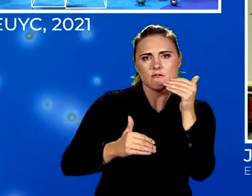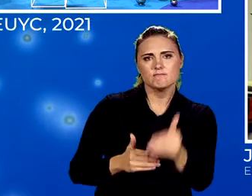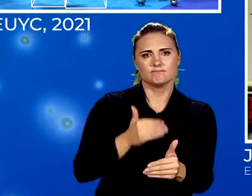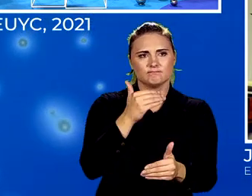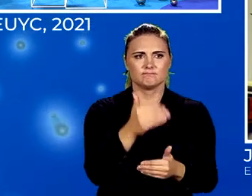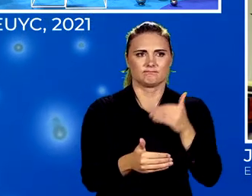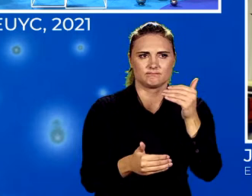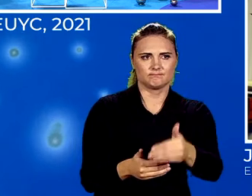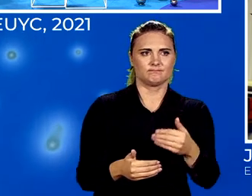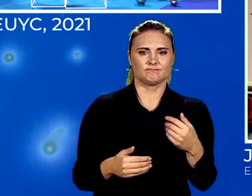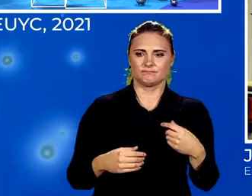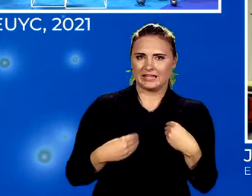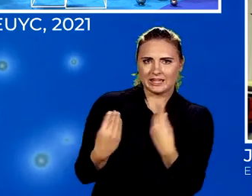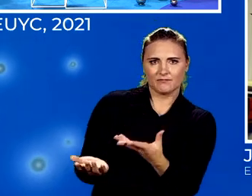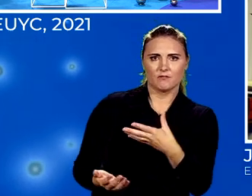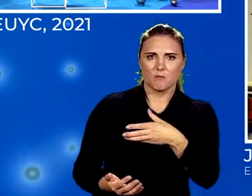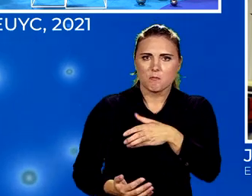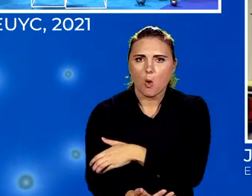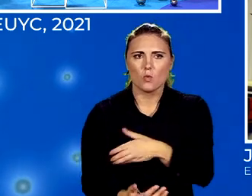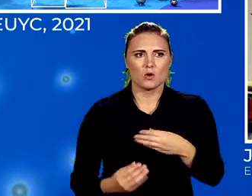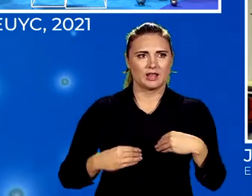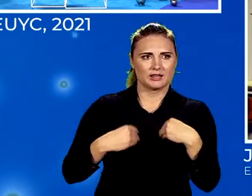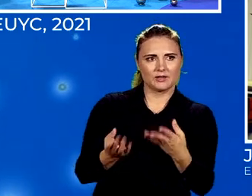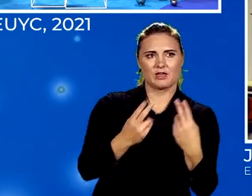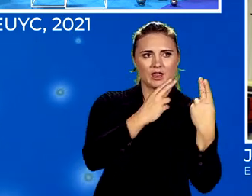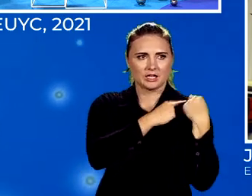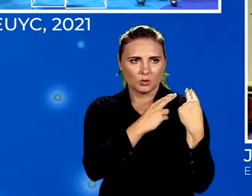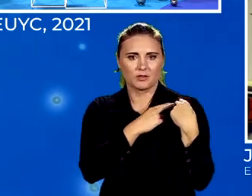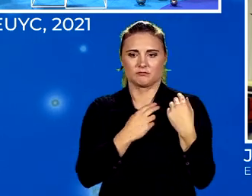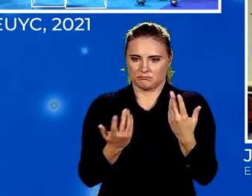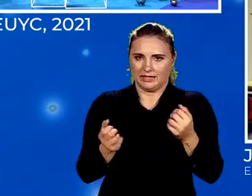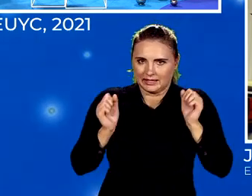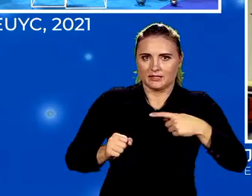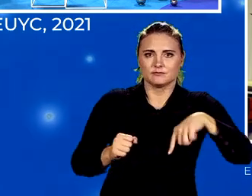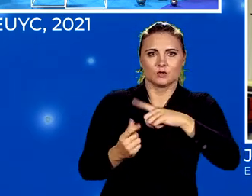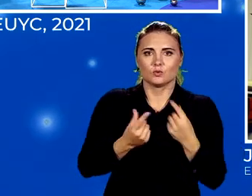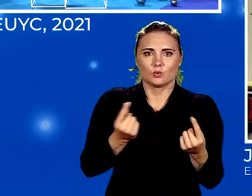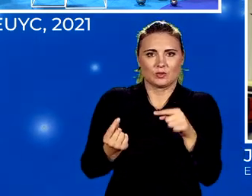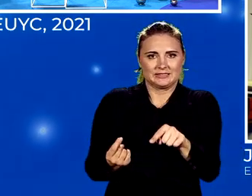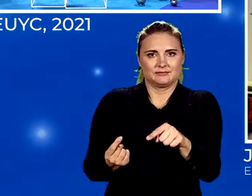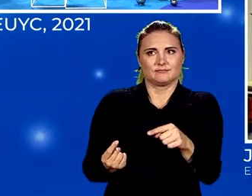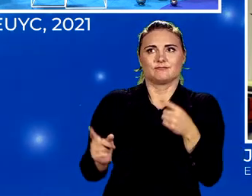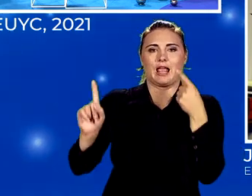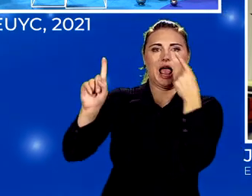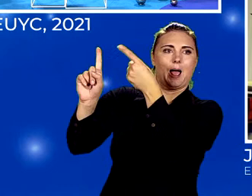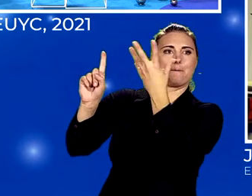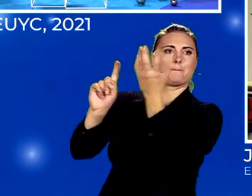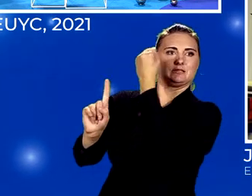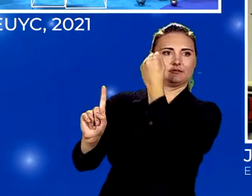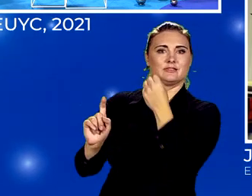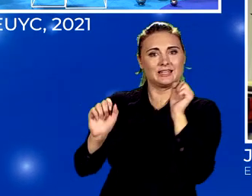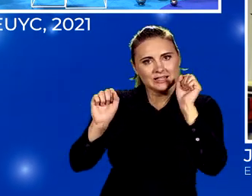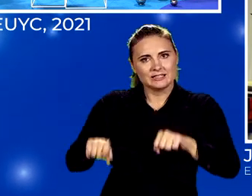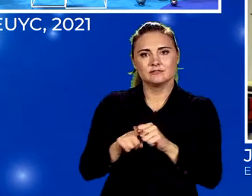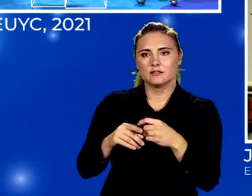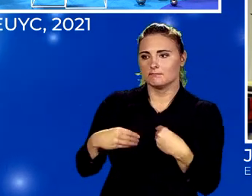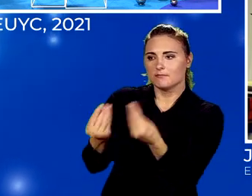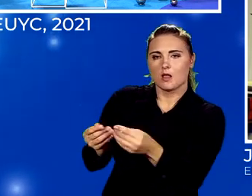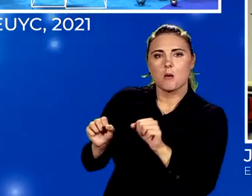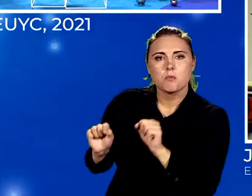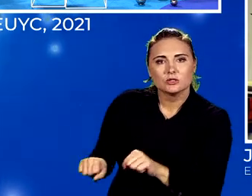framework, what we are trying to do, to enable exchange of knowledge and mutual learning between member states, and